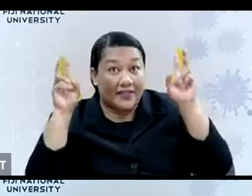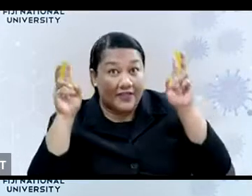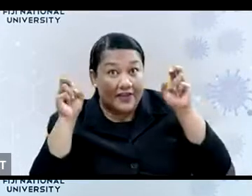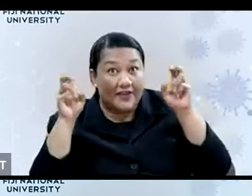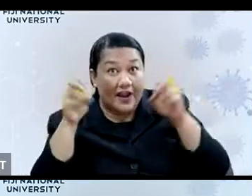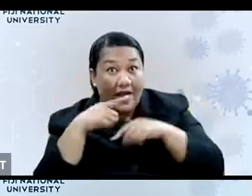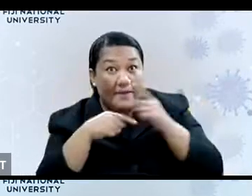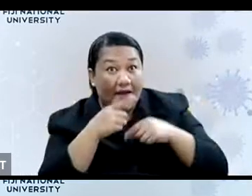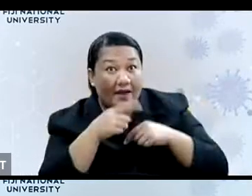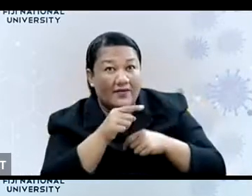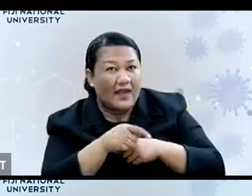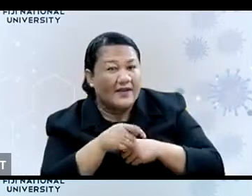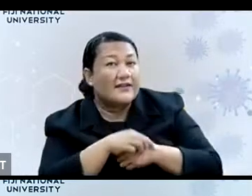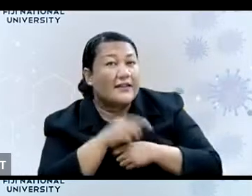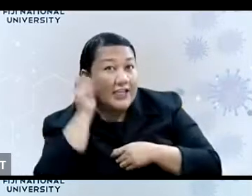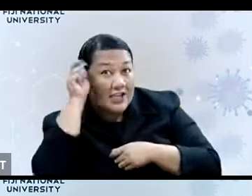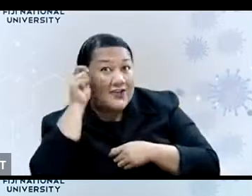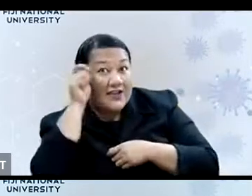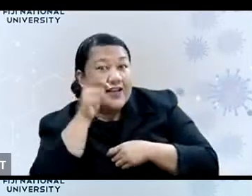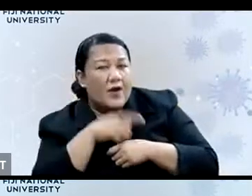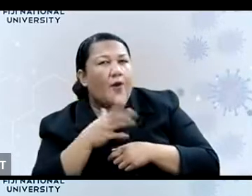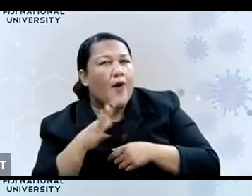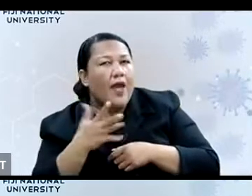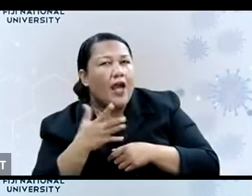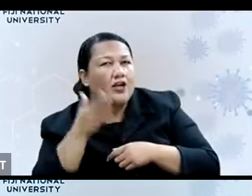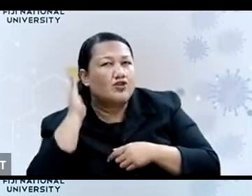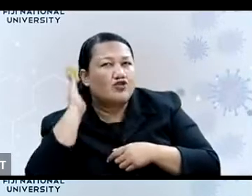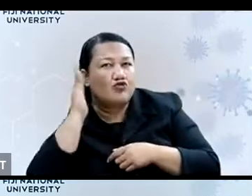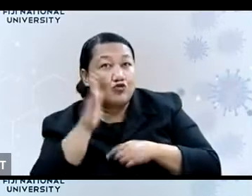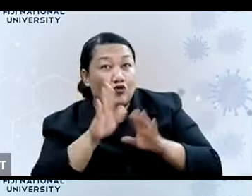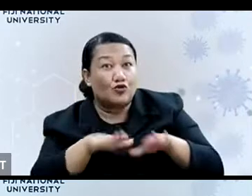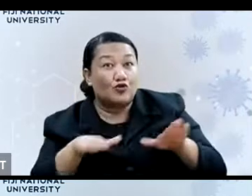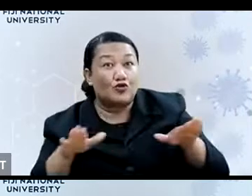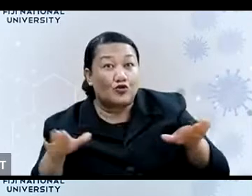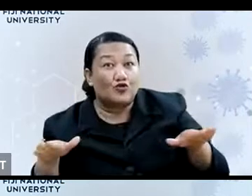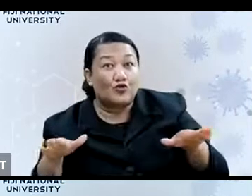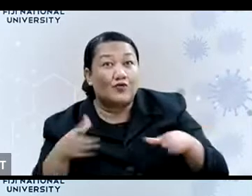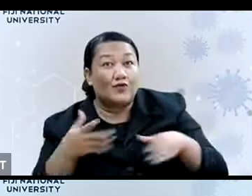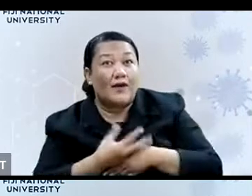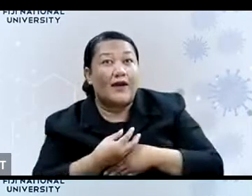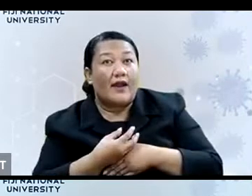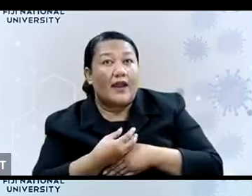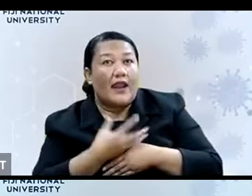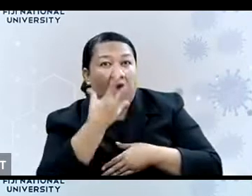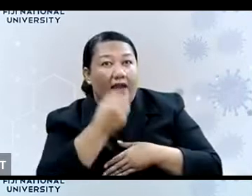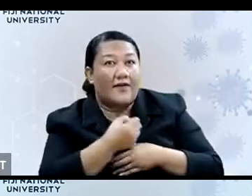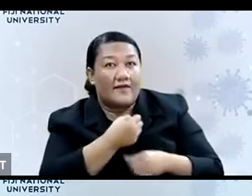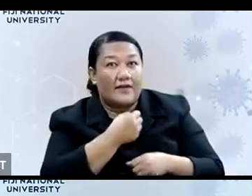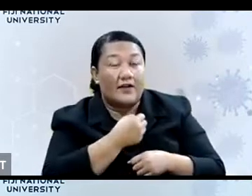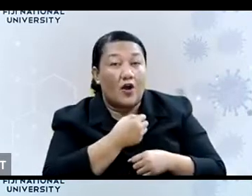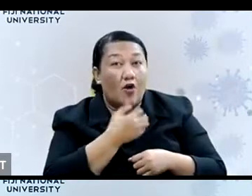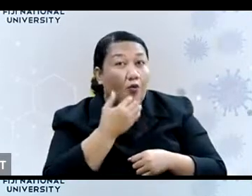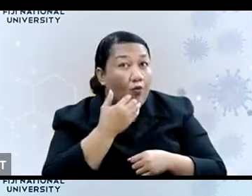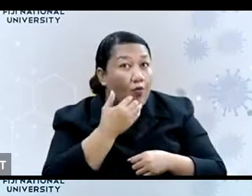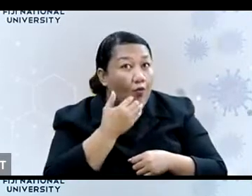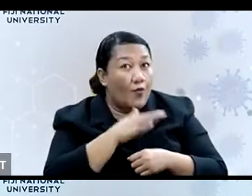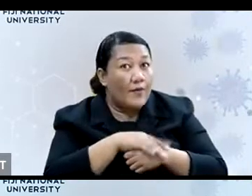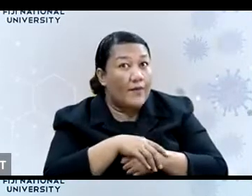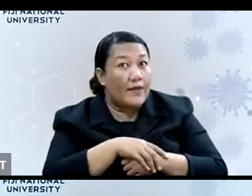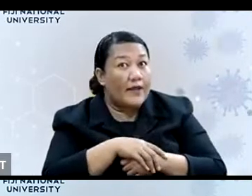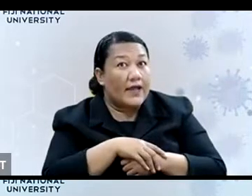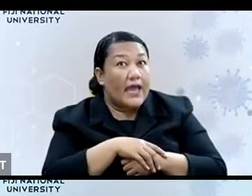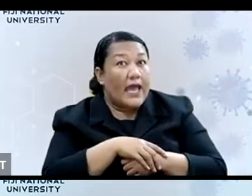with influenza, where school children were kind of the engine room, I suppose, in many contexts of